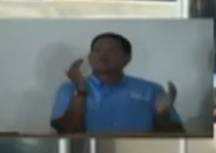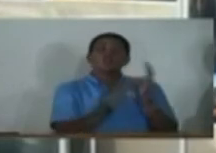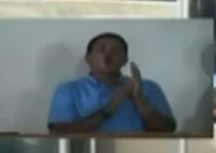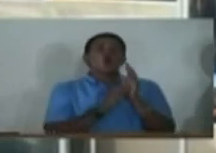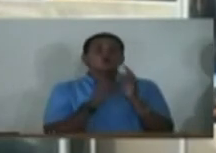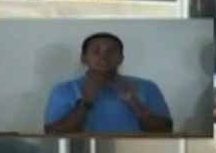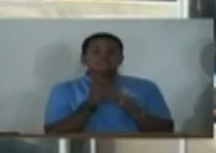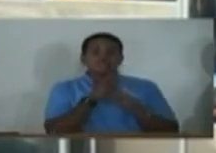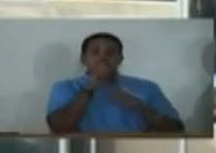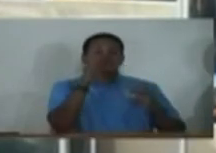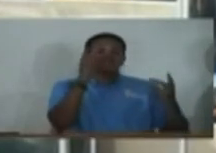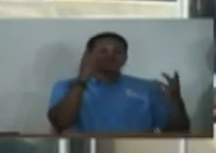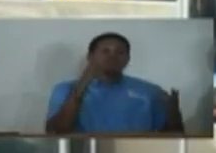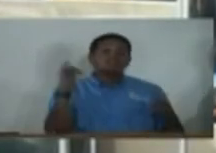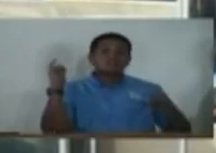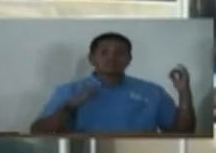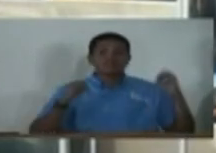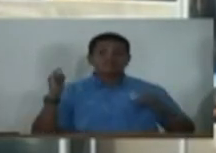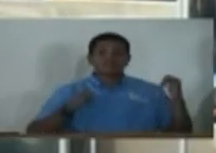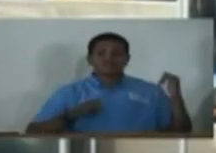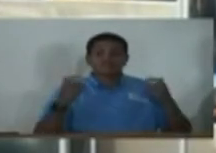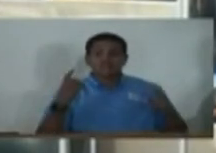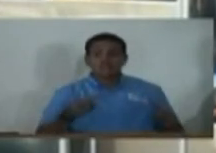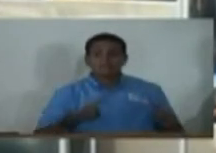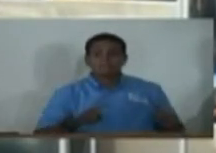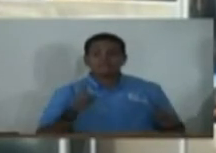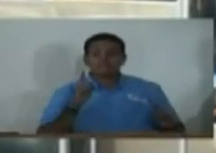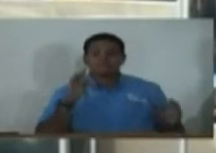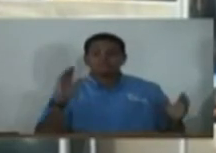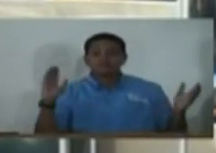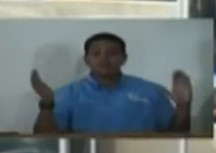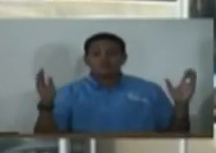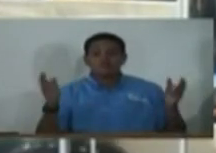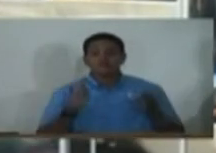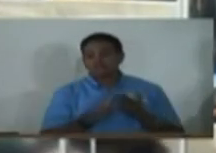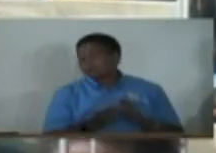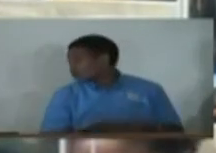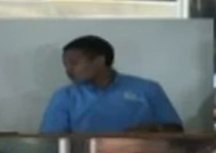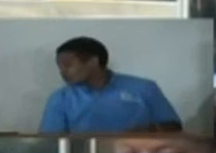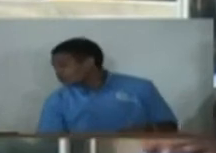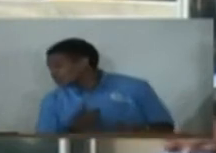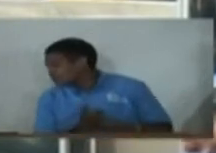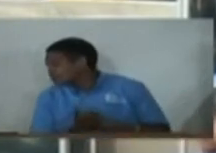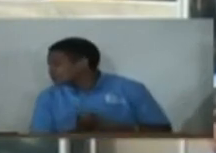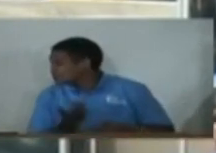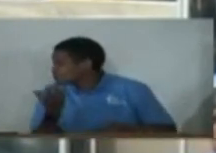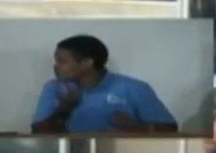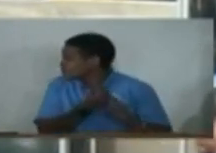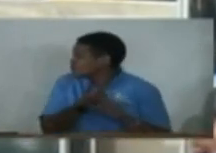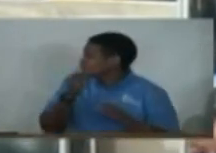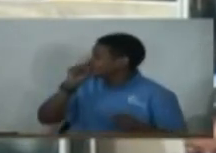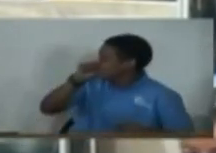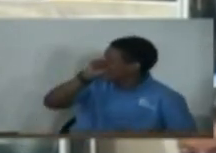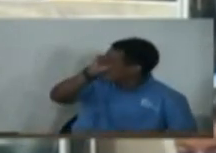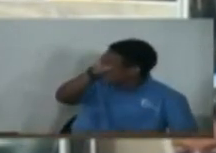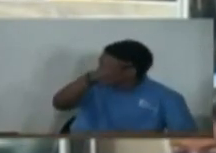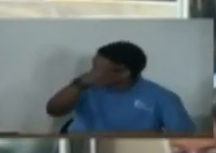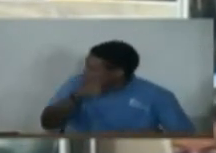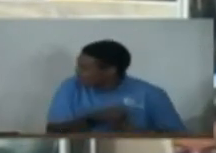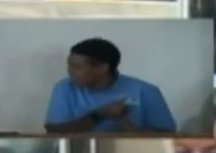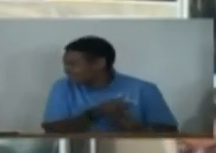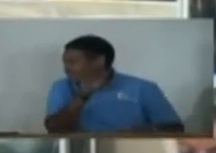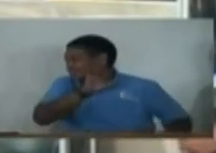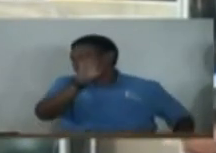115,000 were visitors. The comparative number for April 2021 was approximately